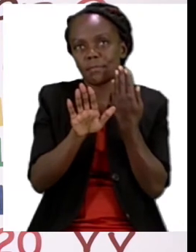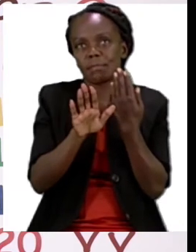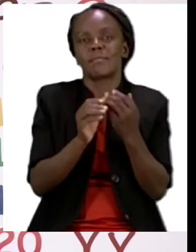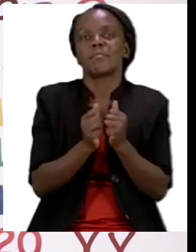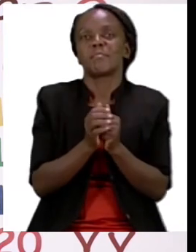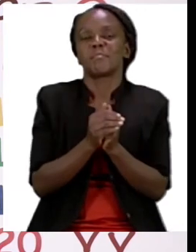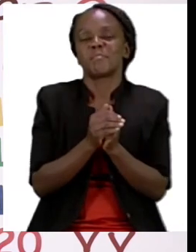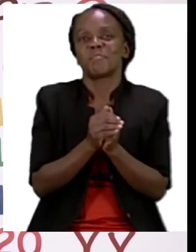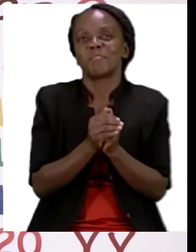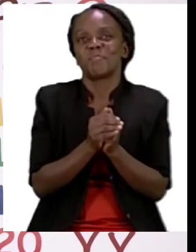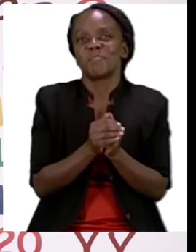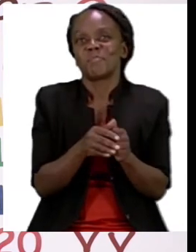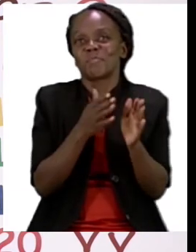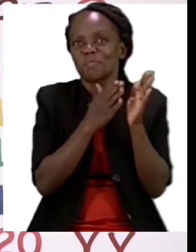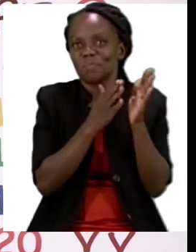away.